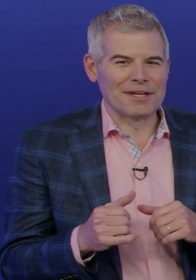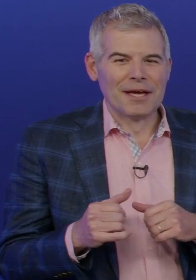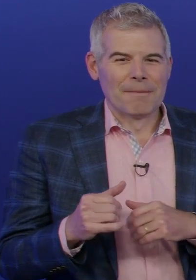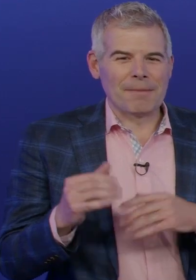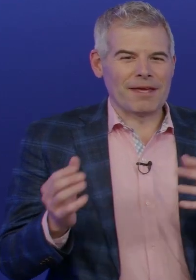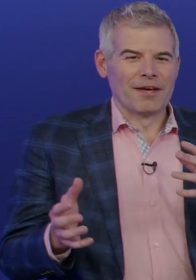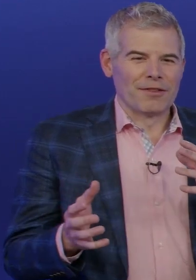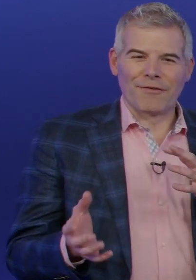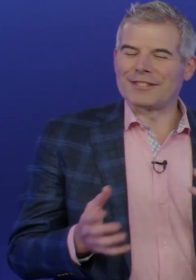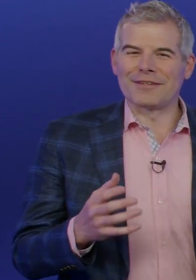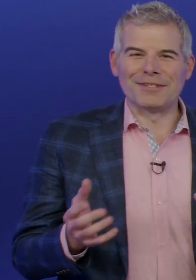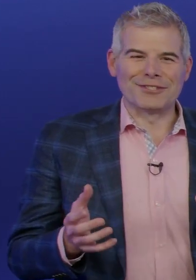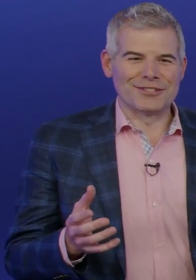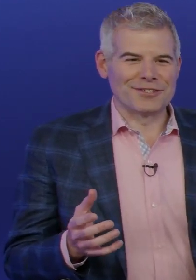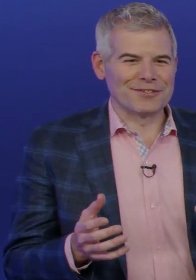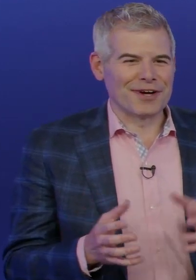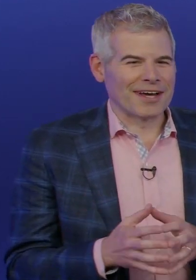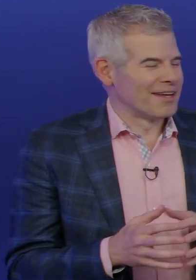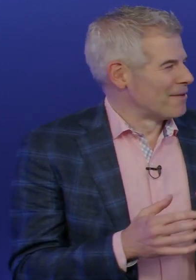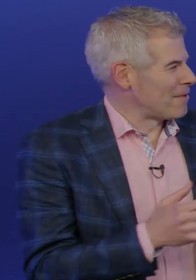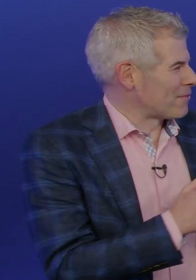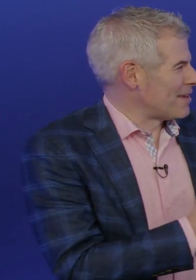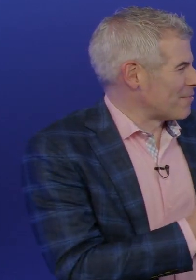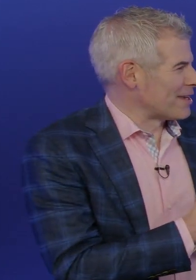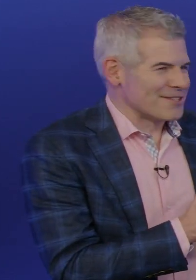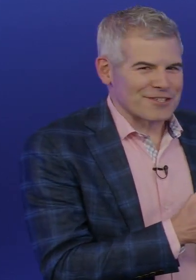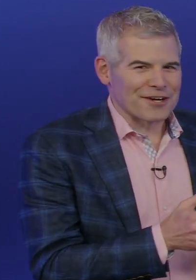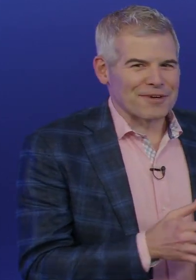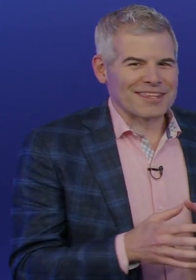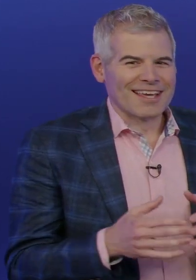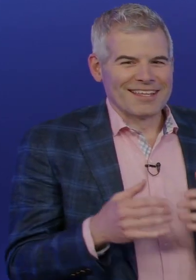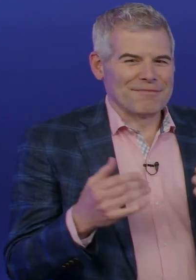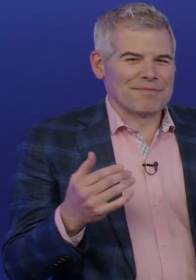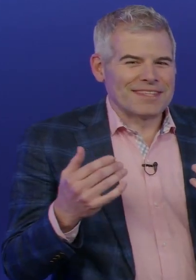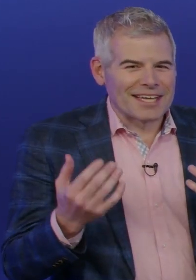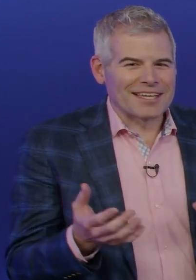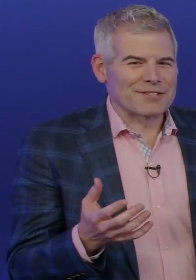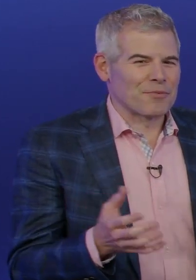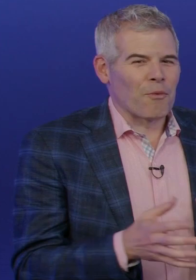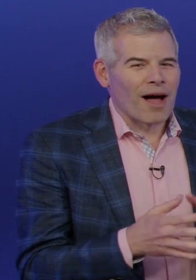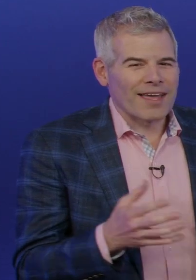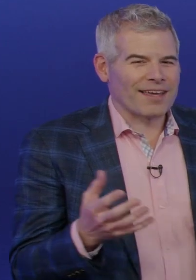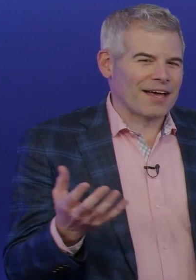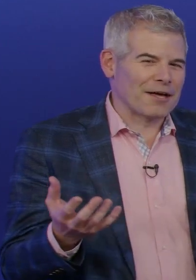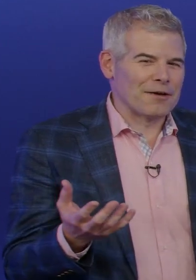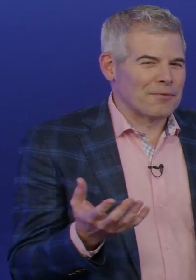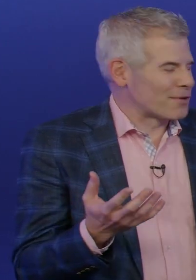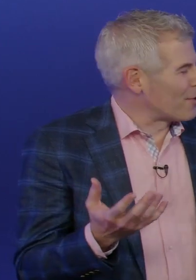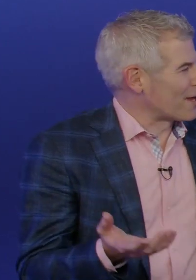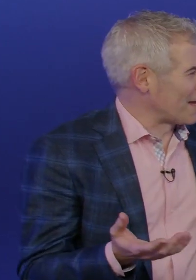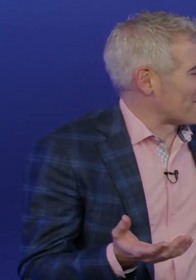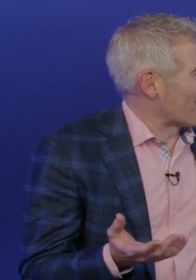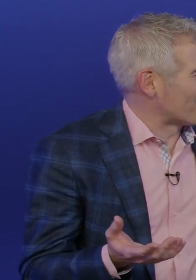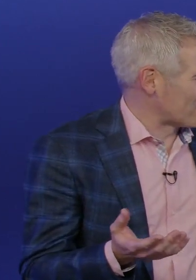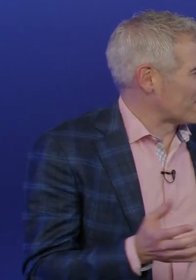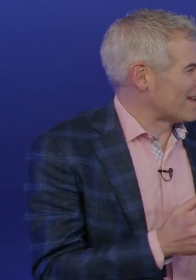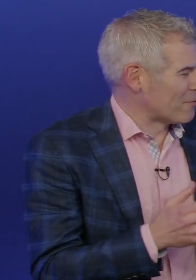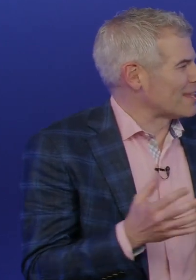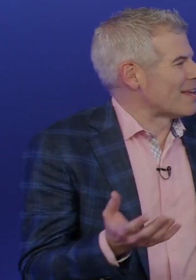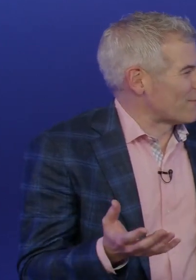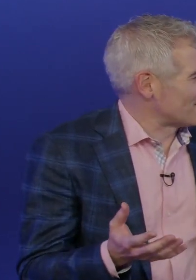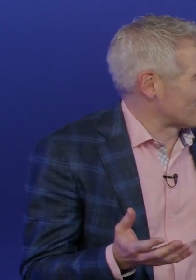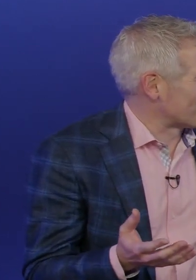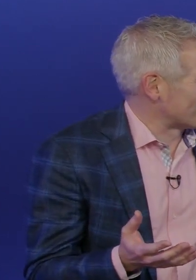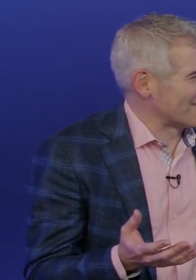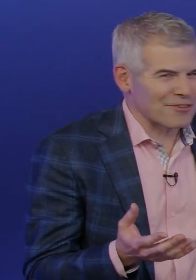conversation. But maybe the first thing we should do, maybe Reena, we can start with telling us why we're talking about and what